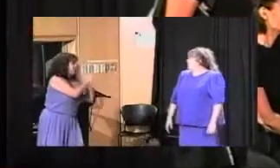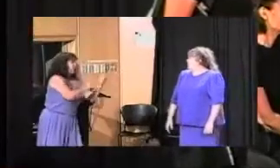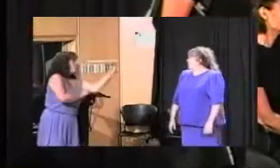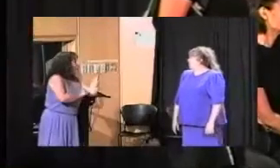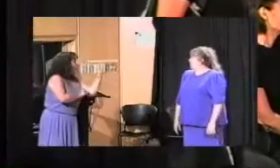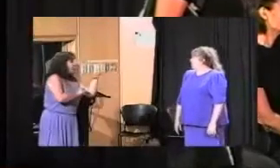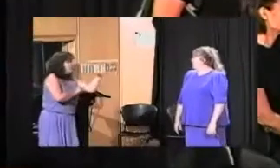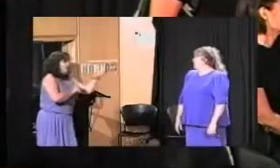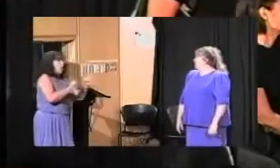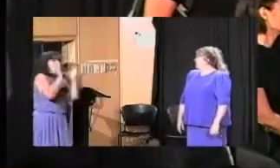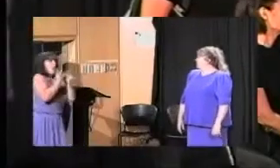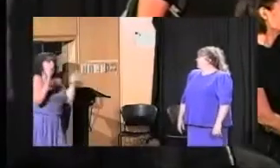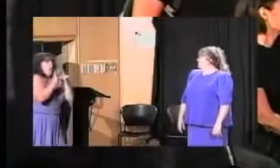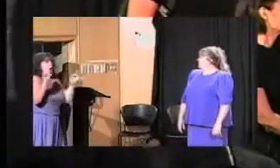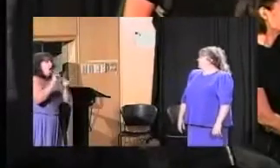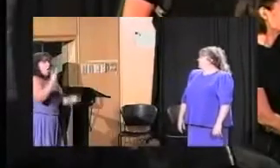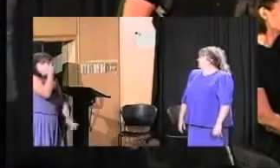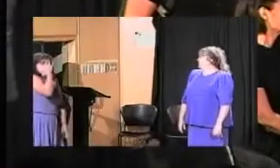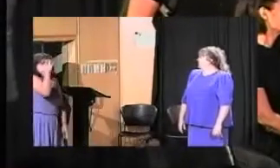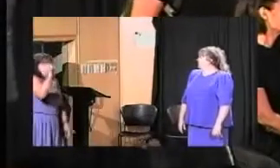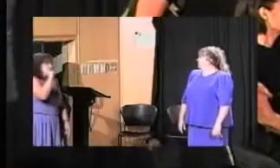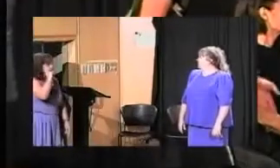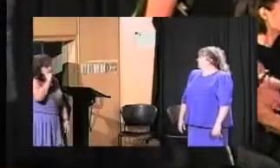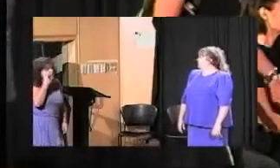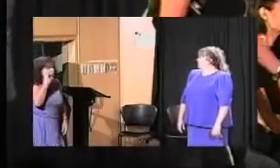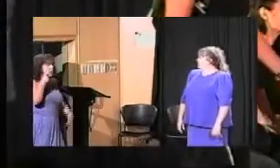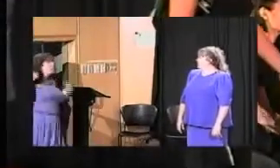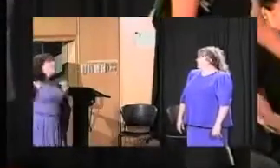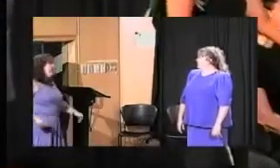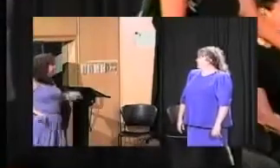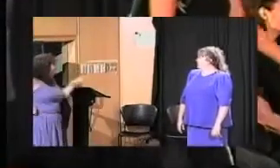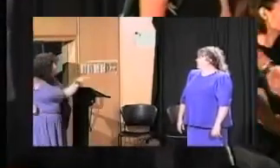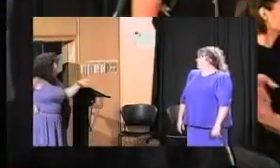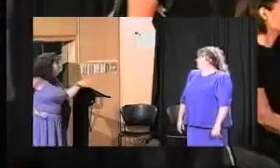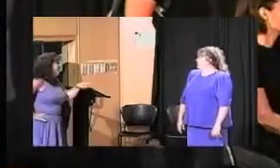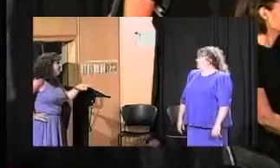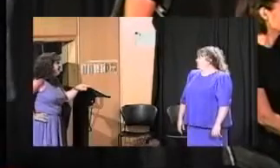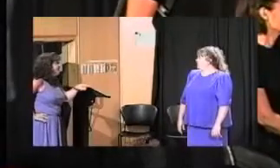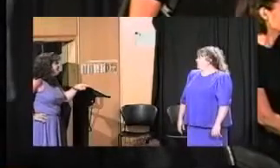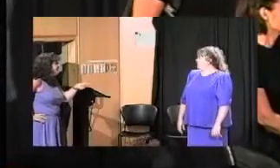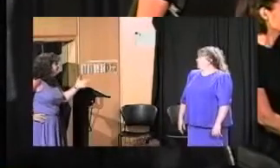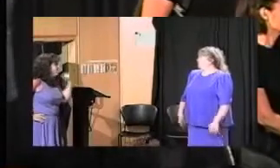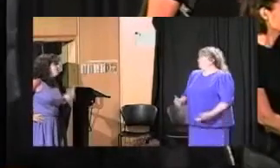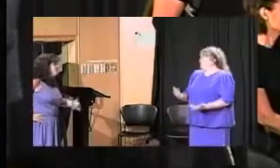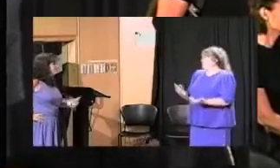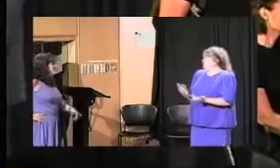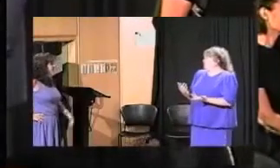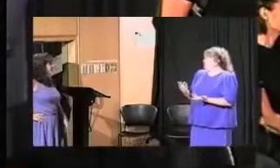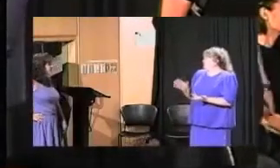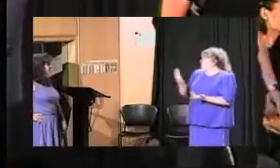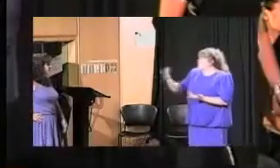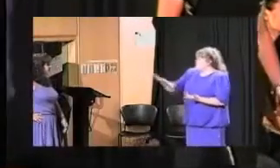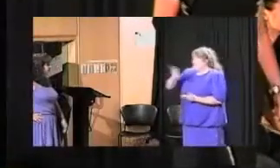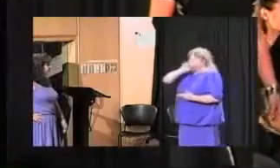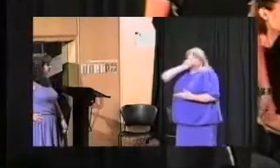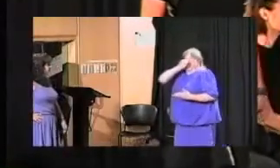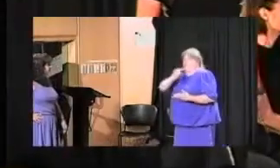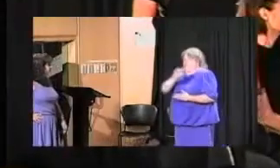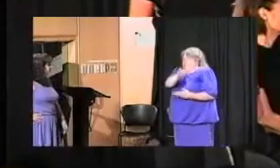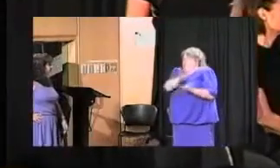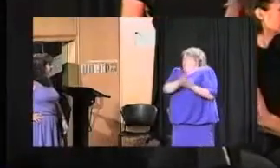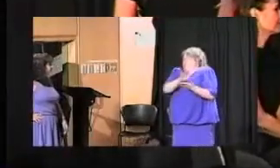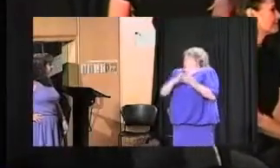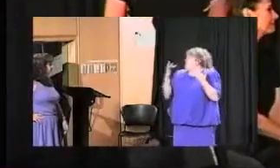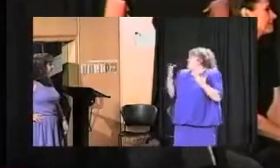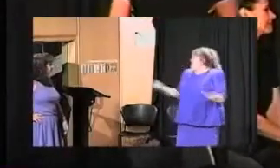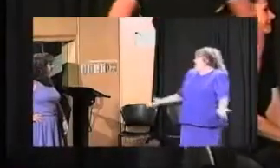That was brutal. That was like, wow. Why are you so interested in Grandview anyway? Never mind, I hardly even know